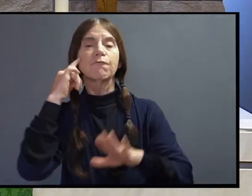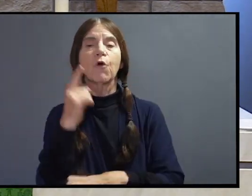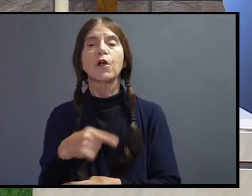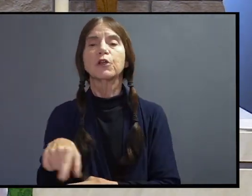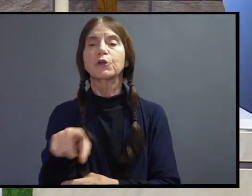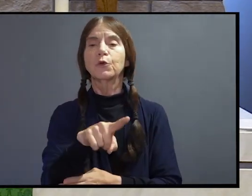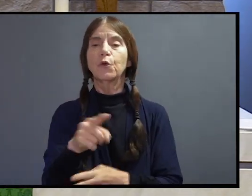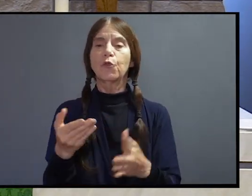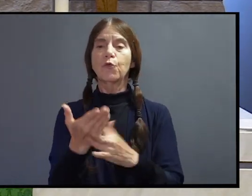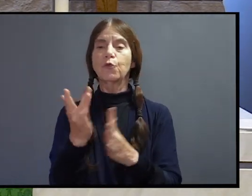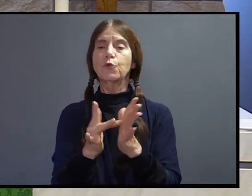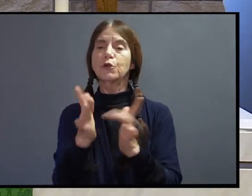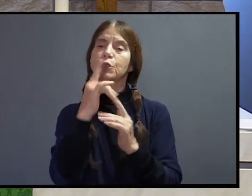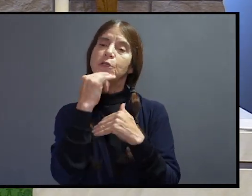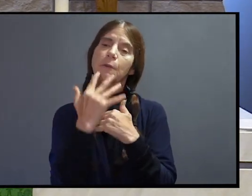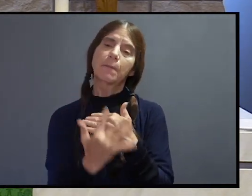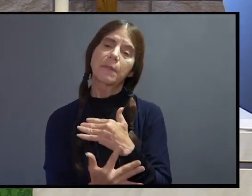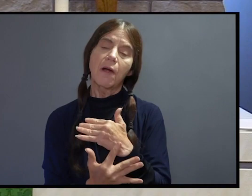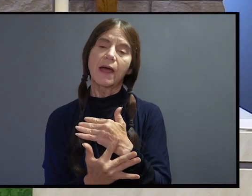by His blood, He